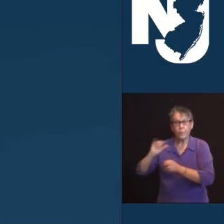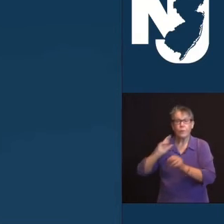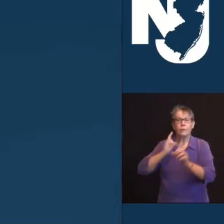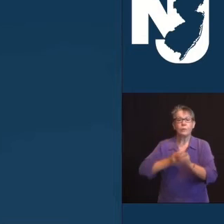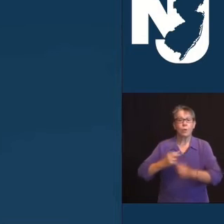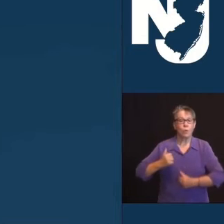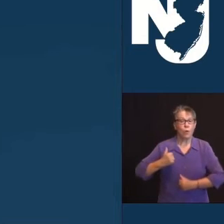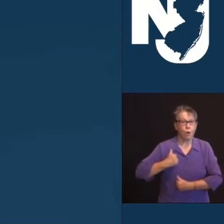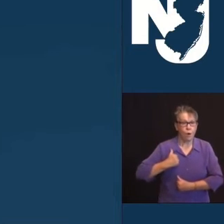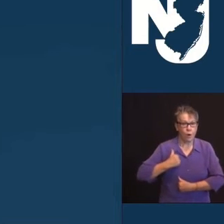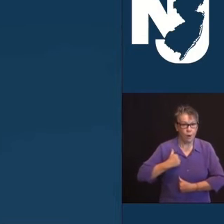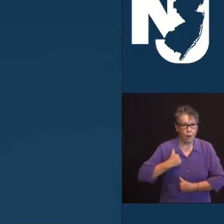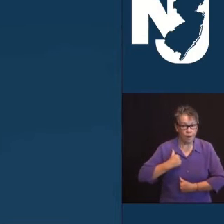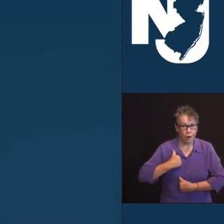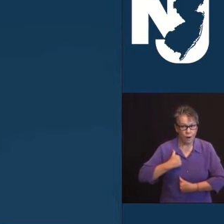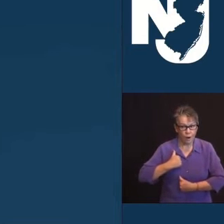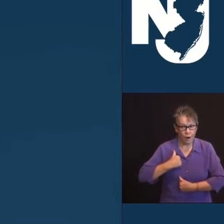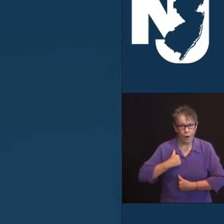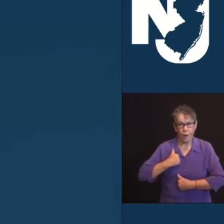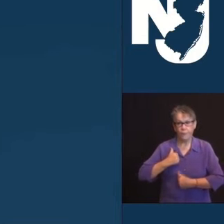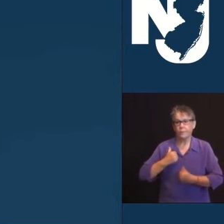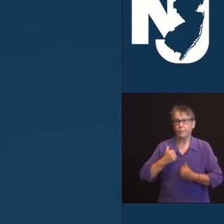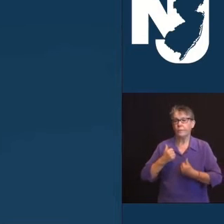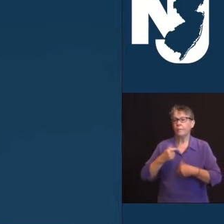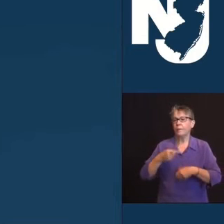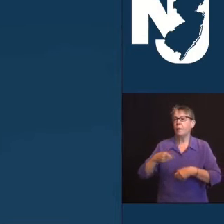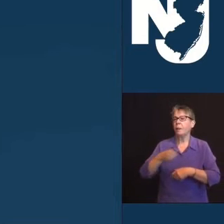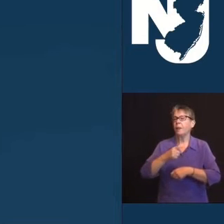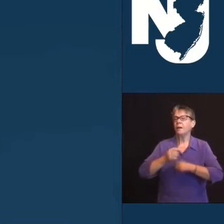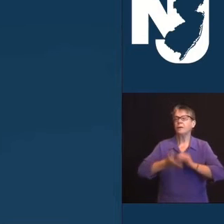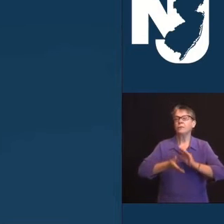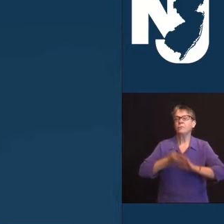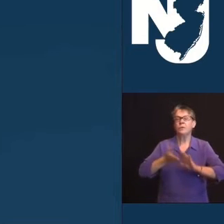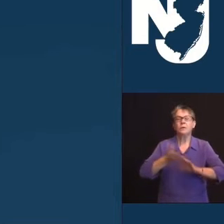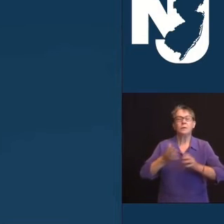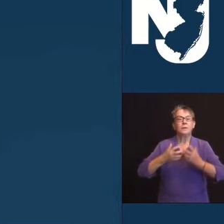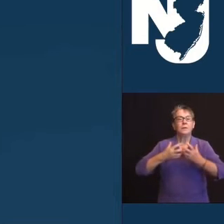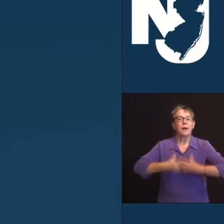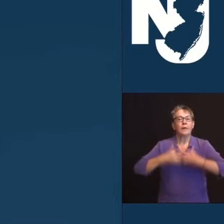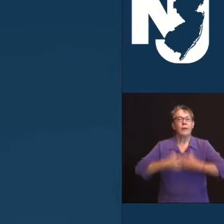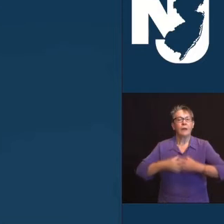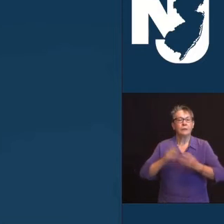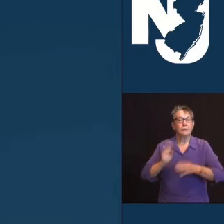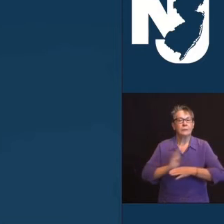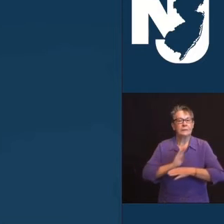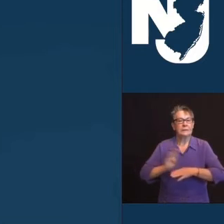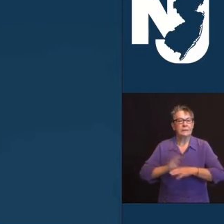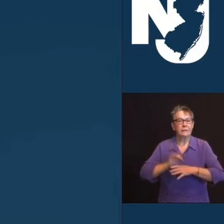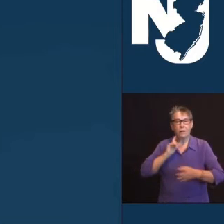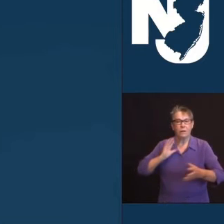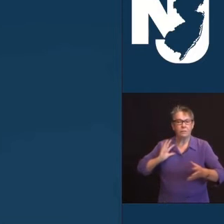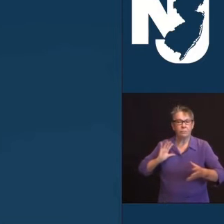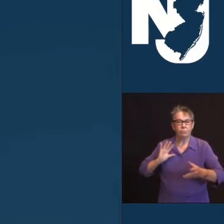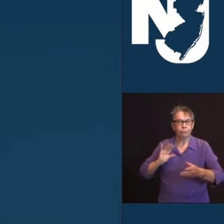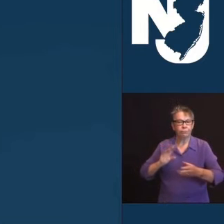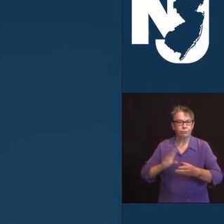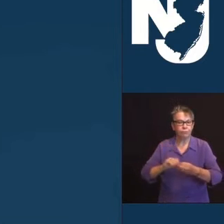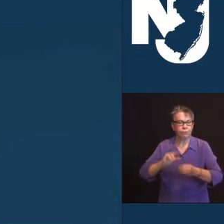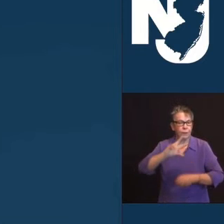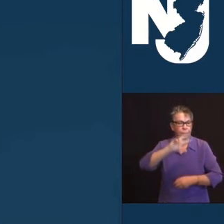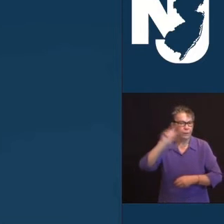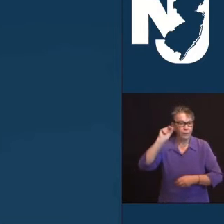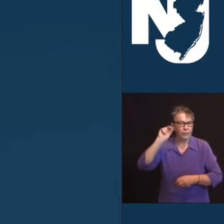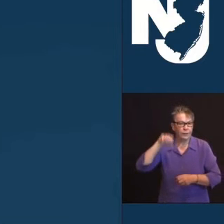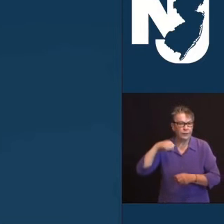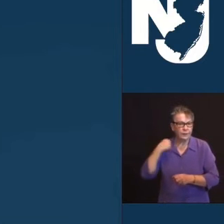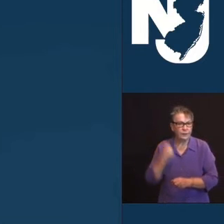own manufacturing business for 30 years, several of them alongside one of his daughters. Howard and his